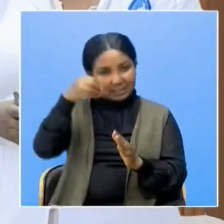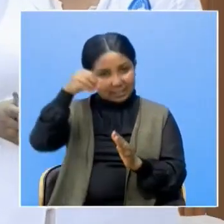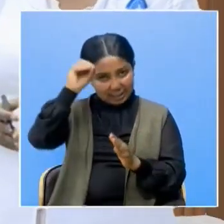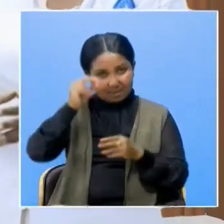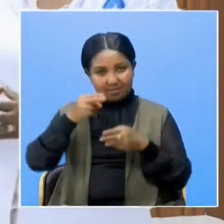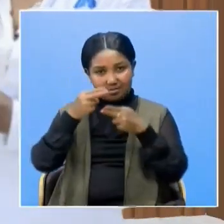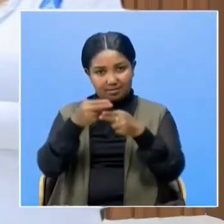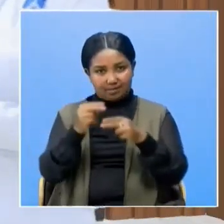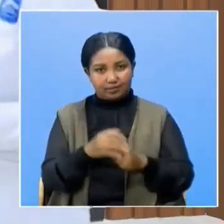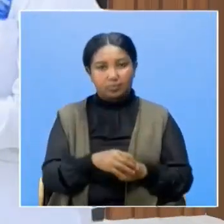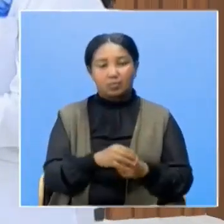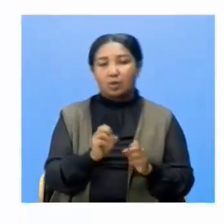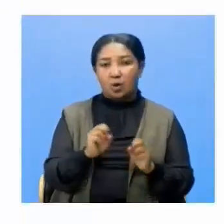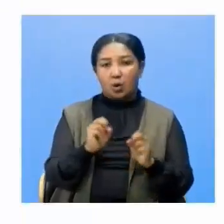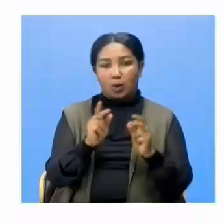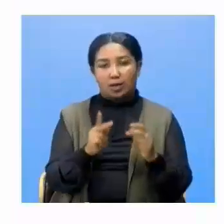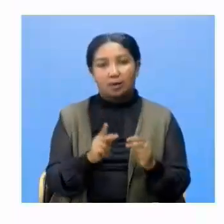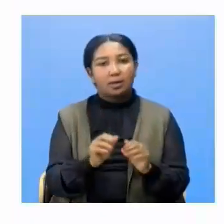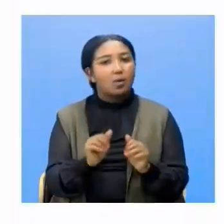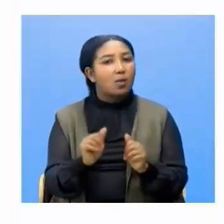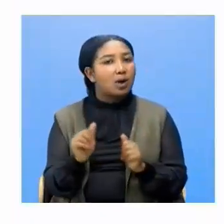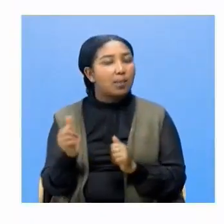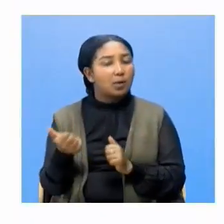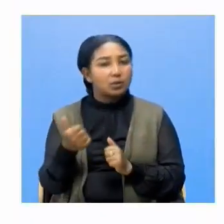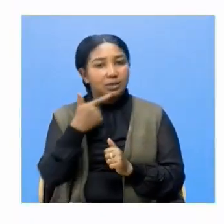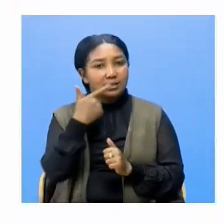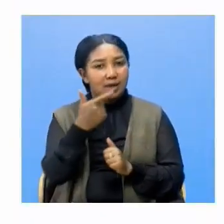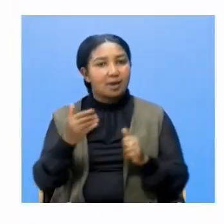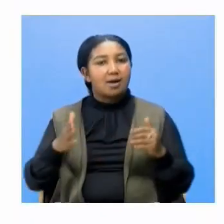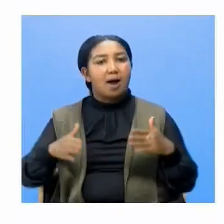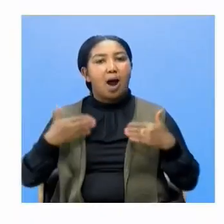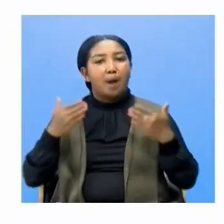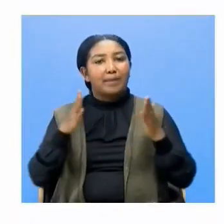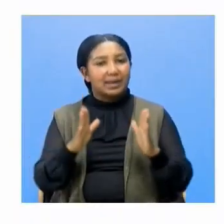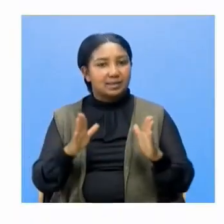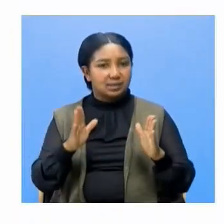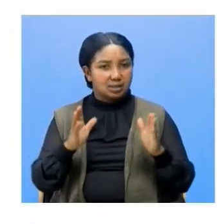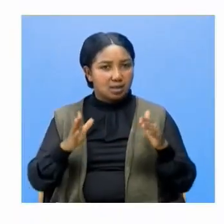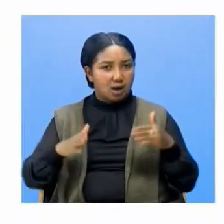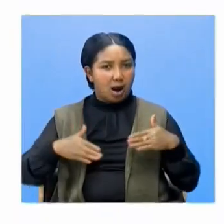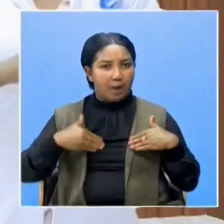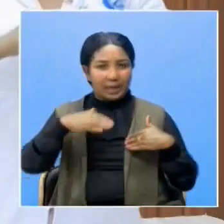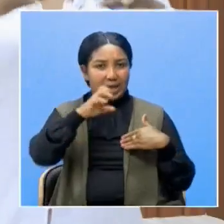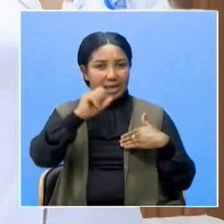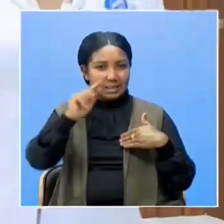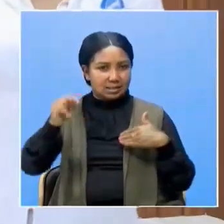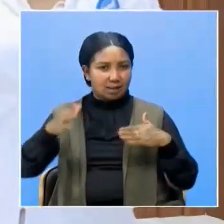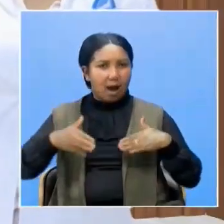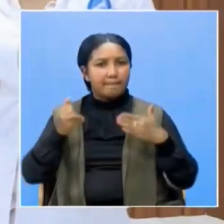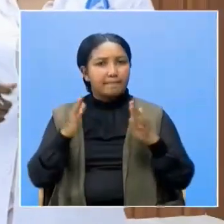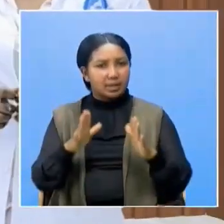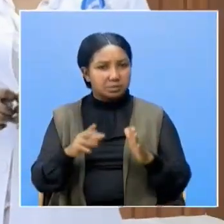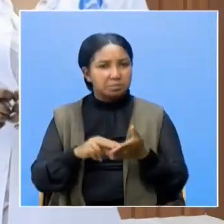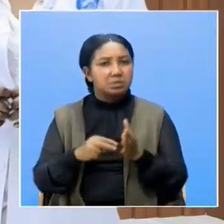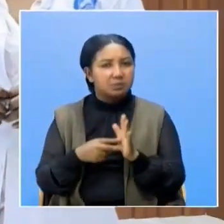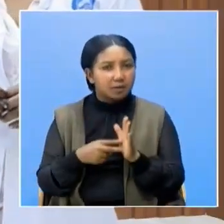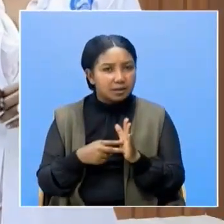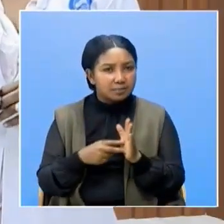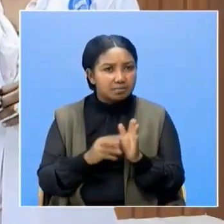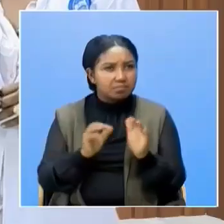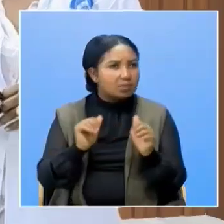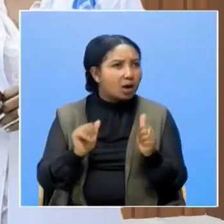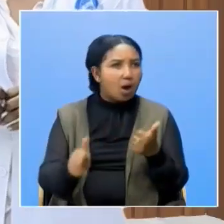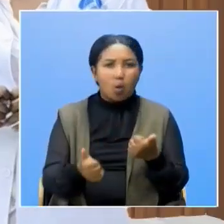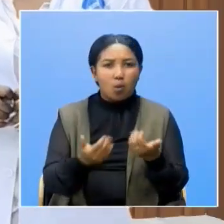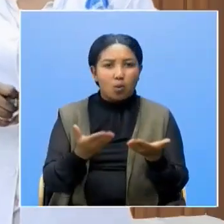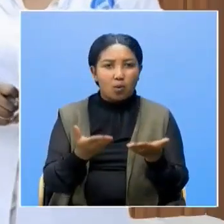right? Okay. How about when we say happiest? When you say the happiest, how can you tell